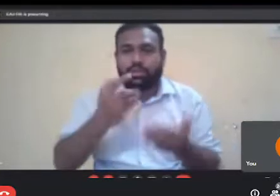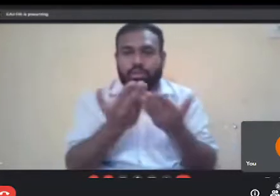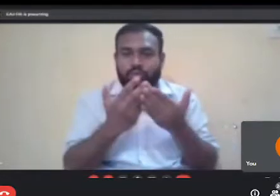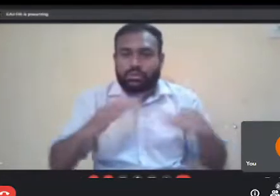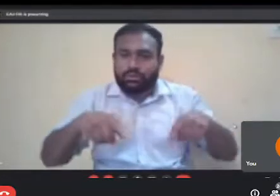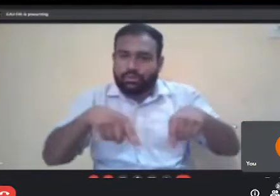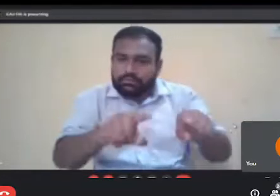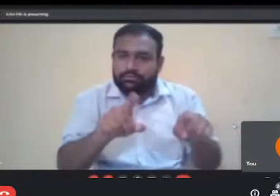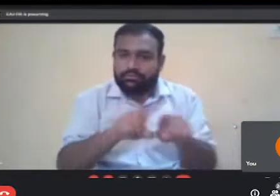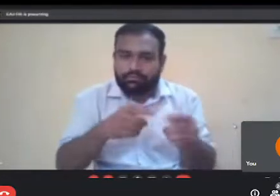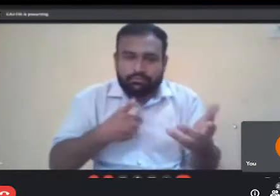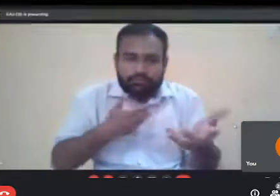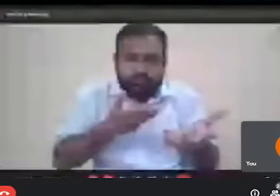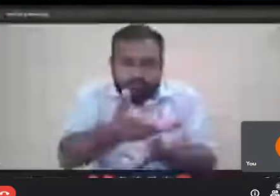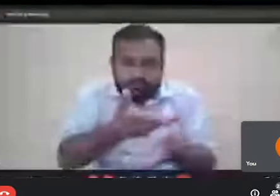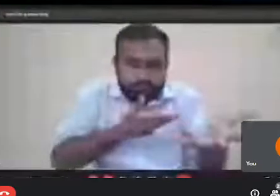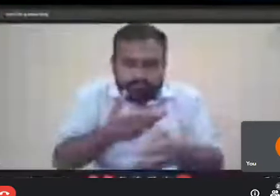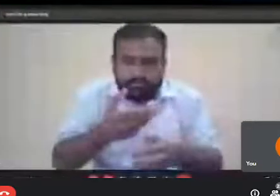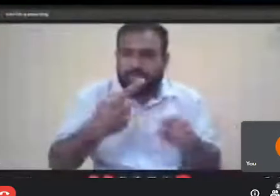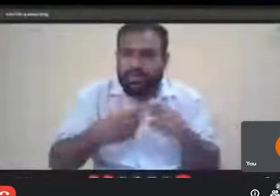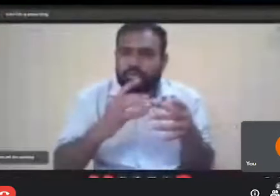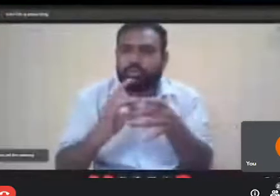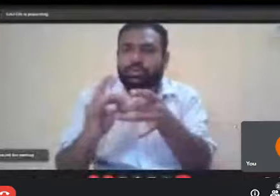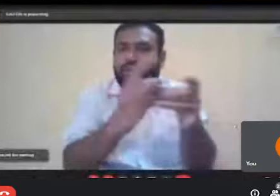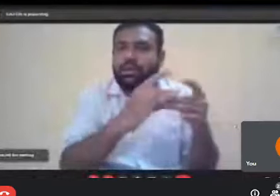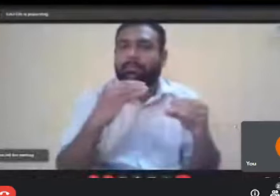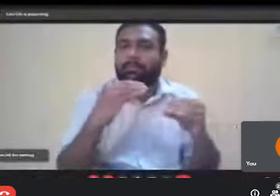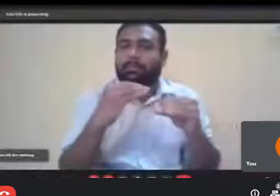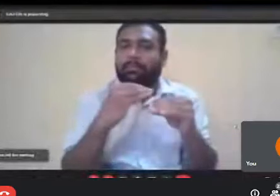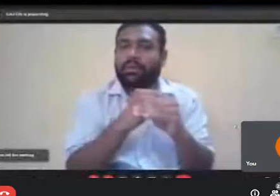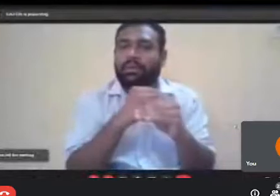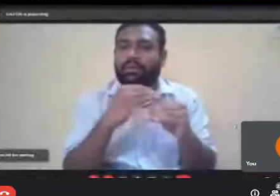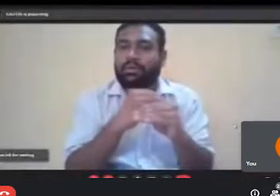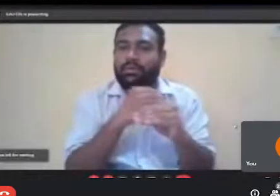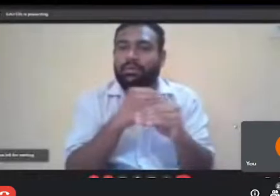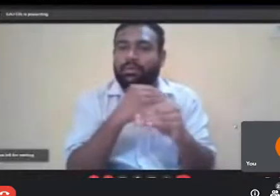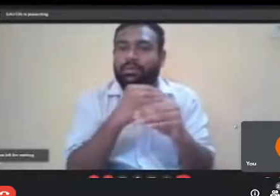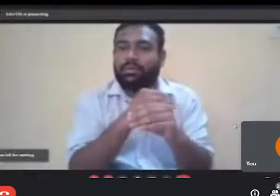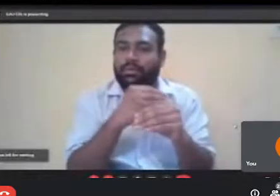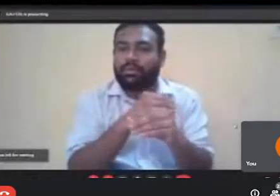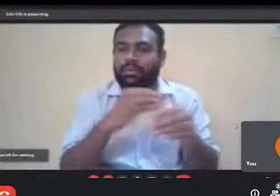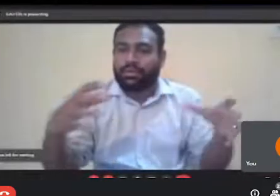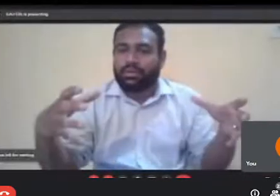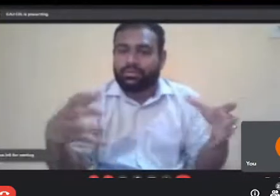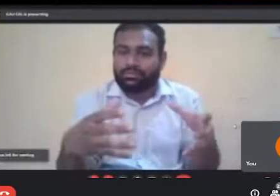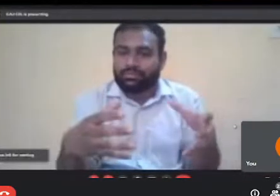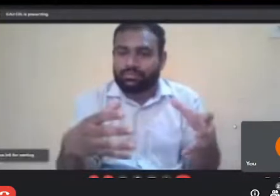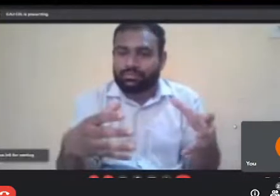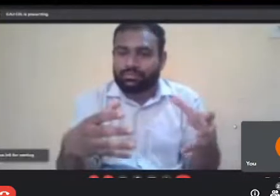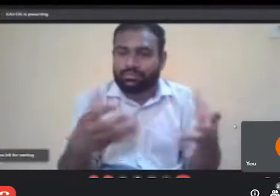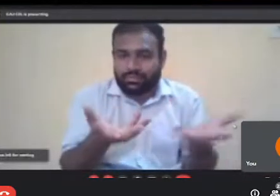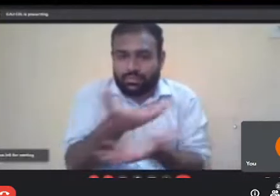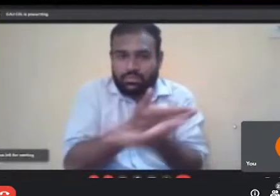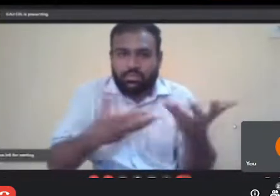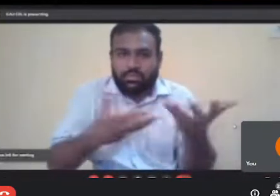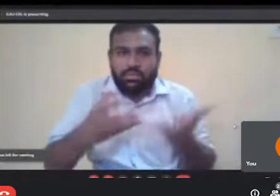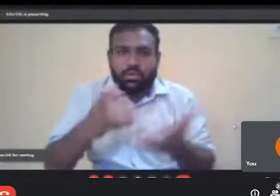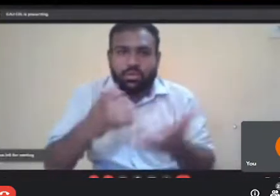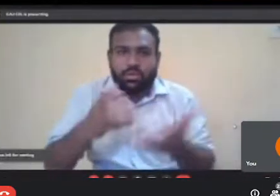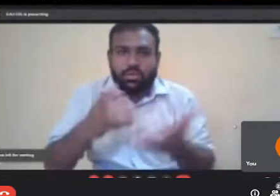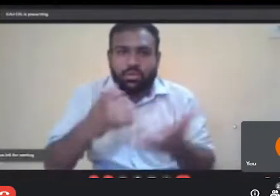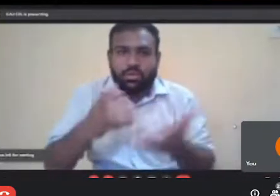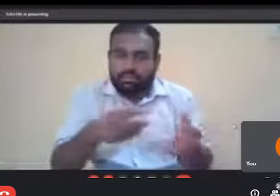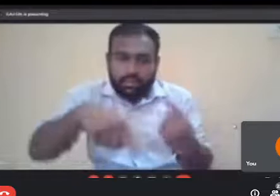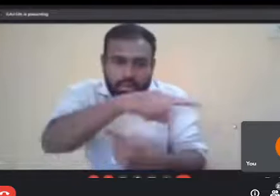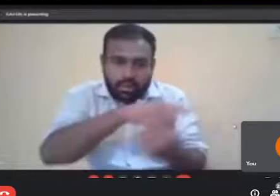about the class training and all. The student has to be teaching each and everything, like the unity should be there. About the peer groups